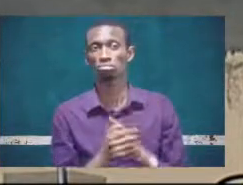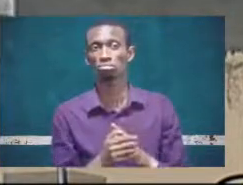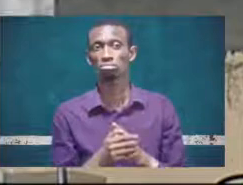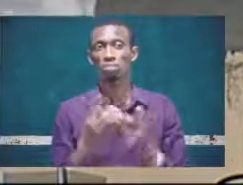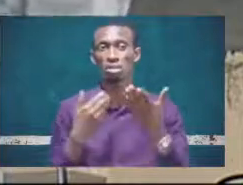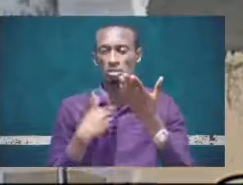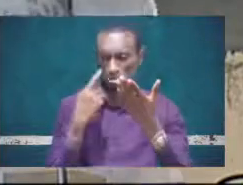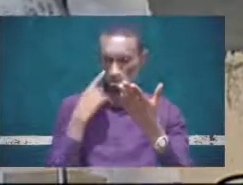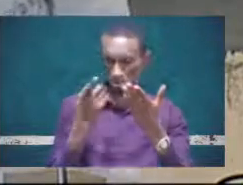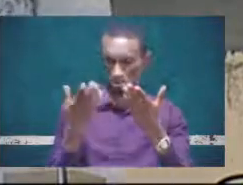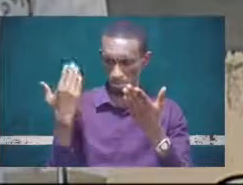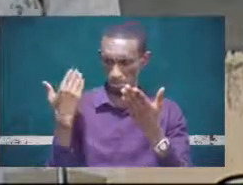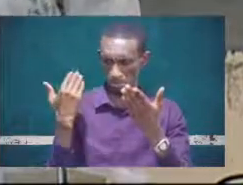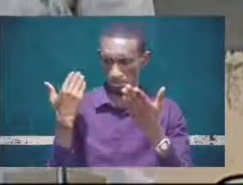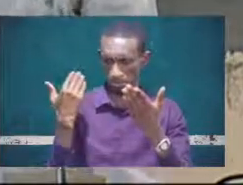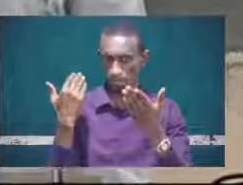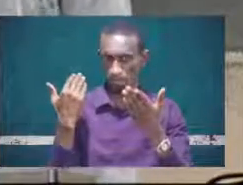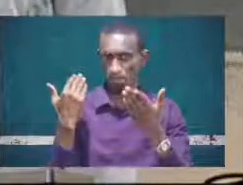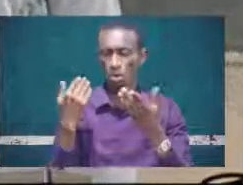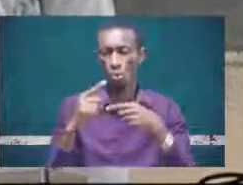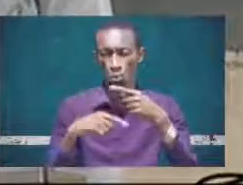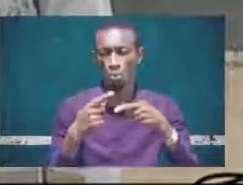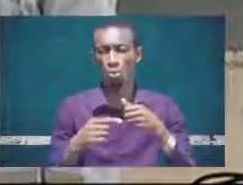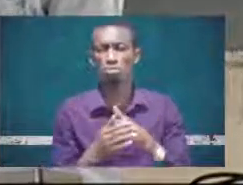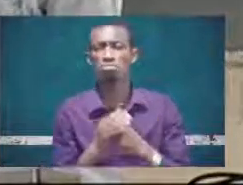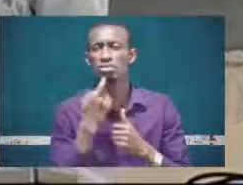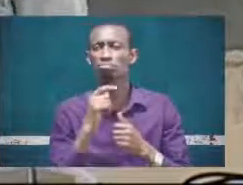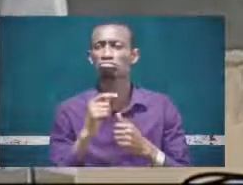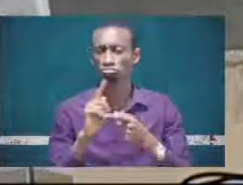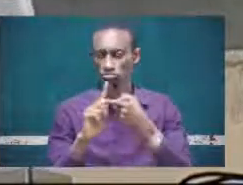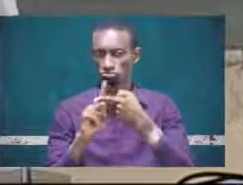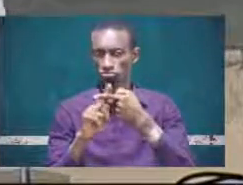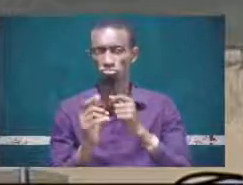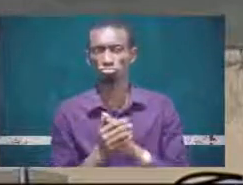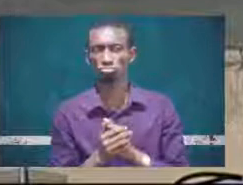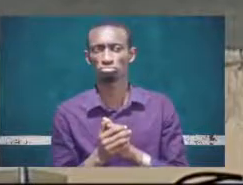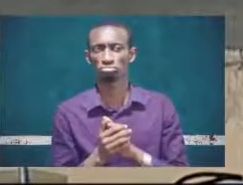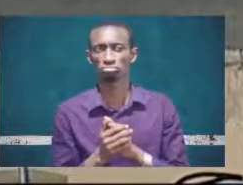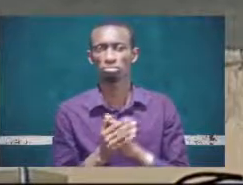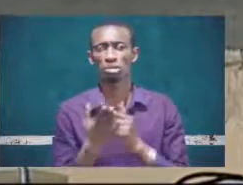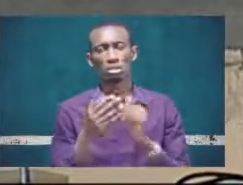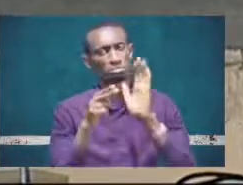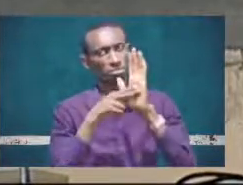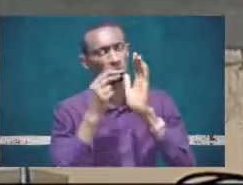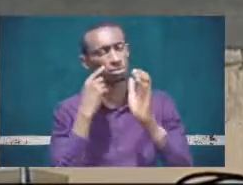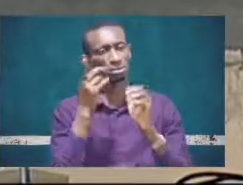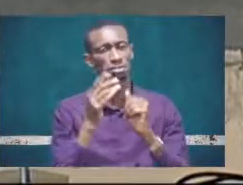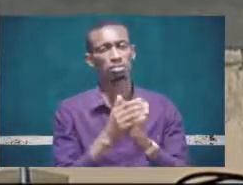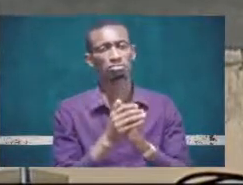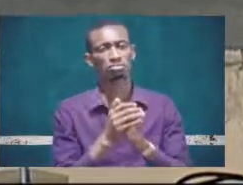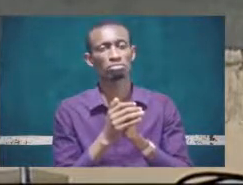have realized that it is always positive as its discriminant